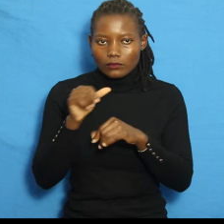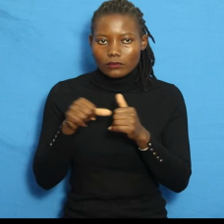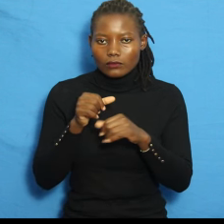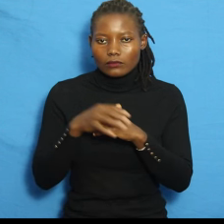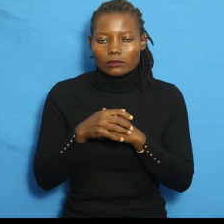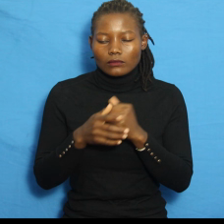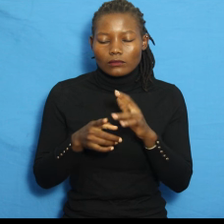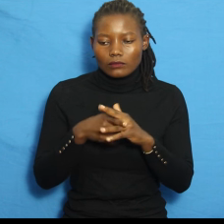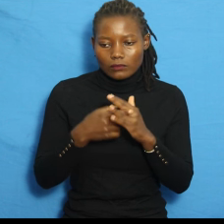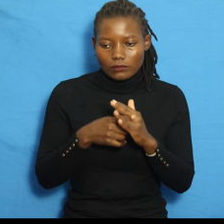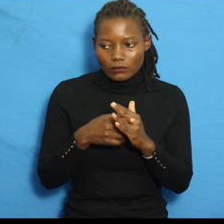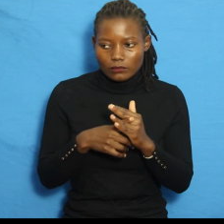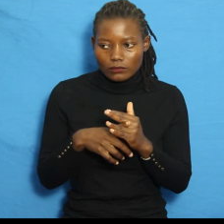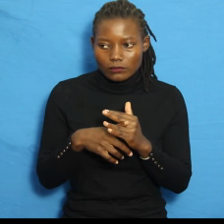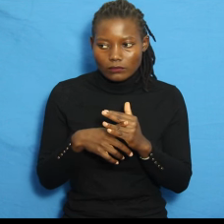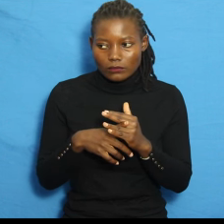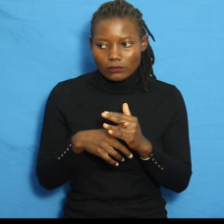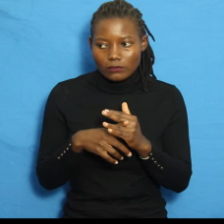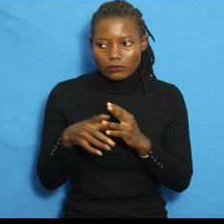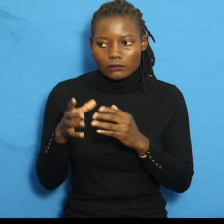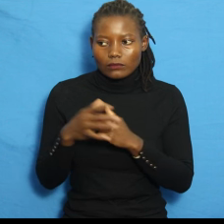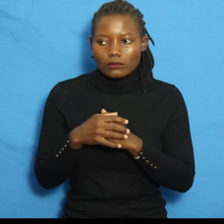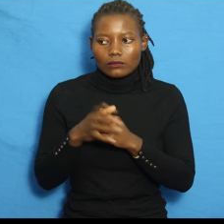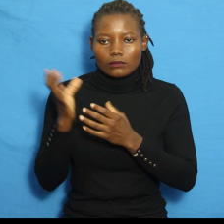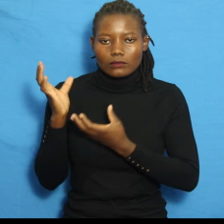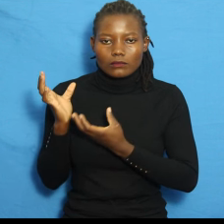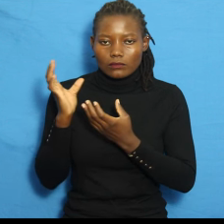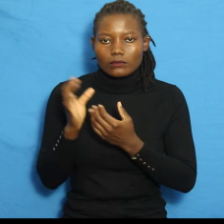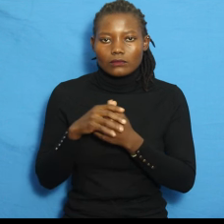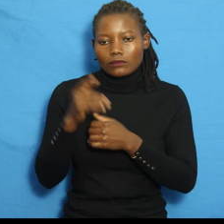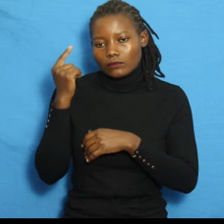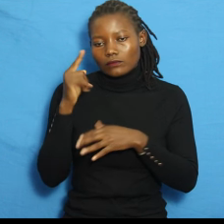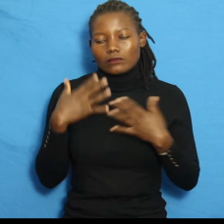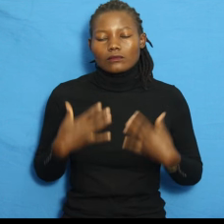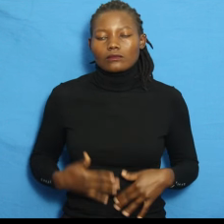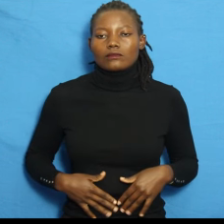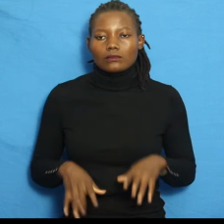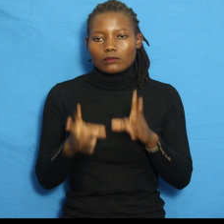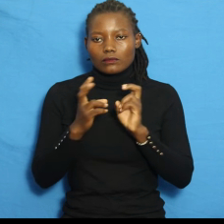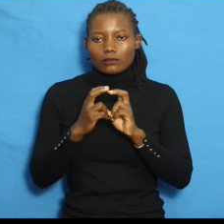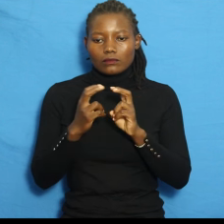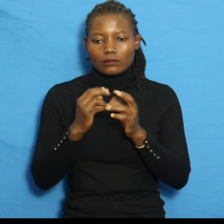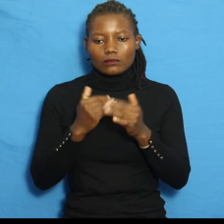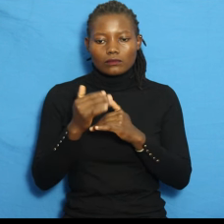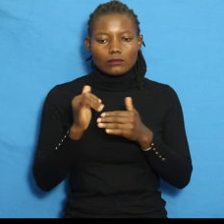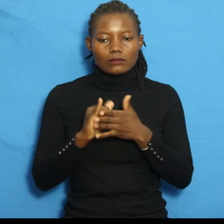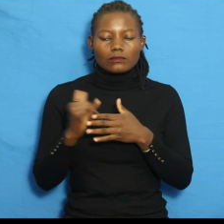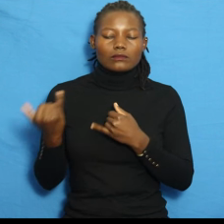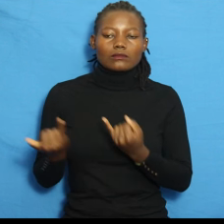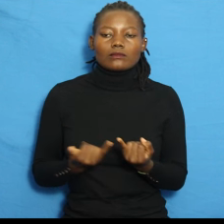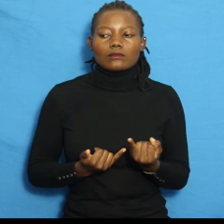mechanical, let's go to mechanical loads of bodies in contact after that